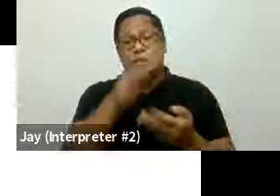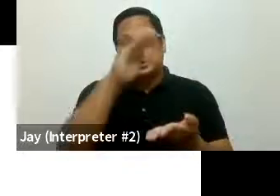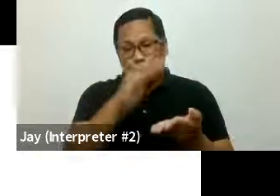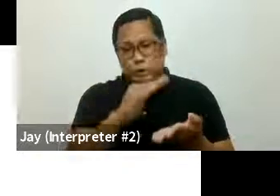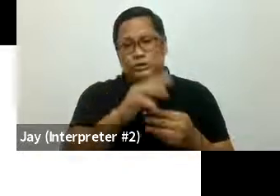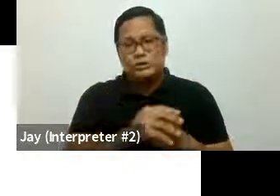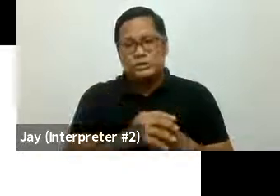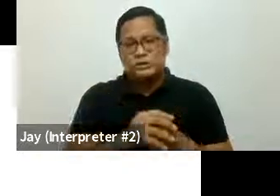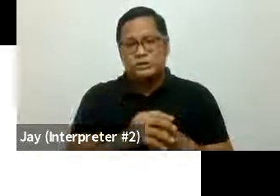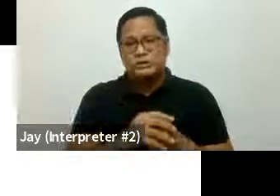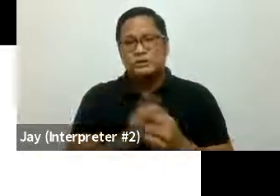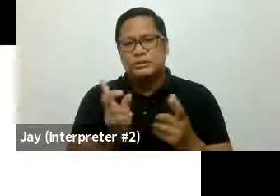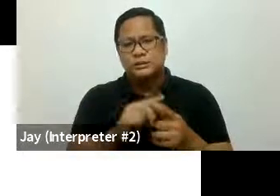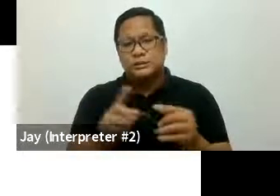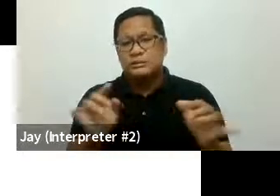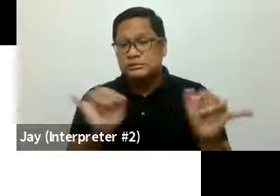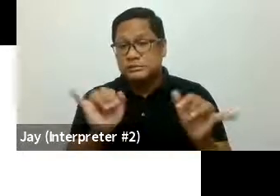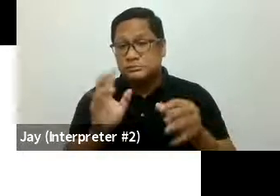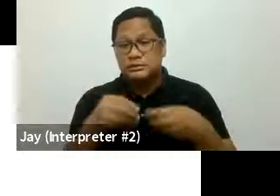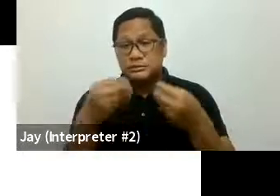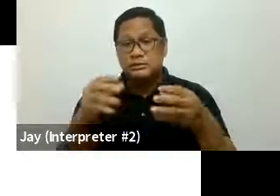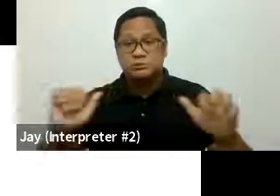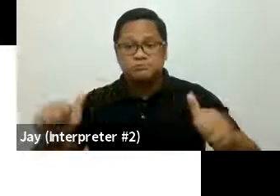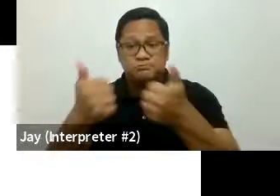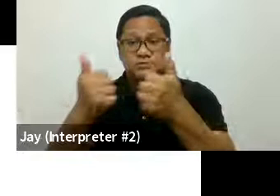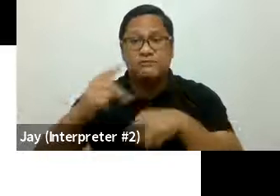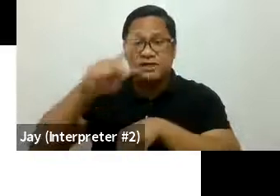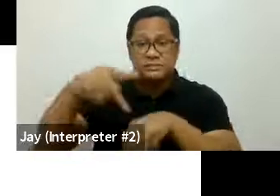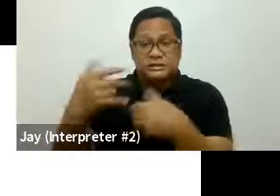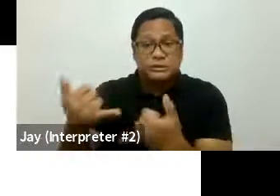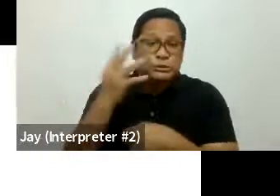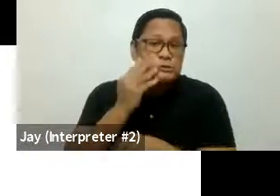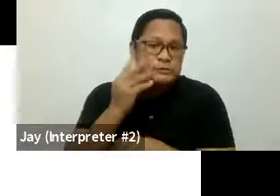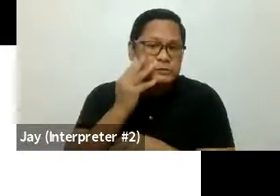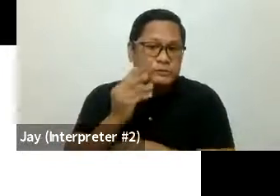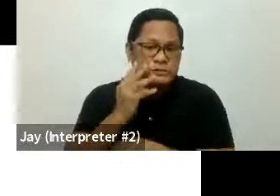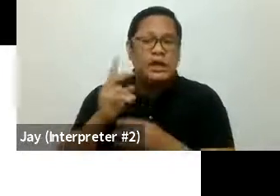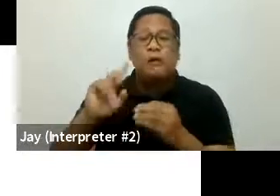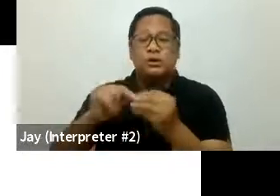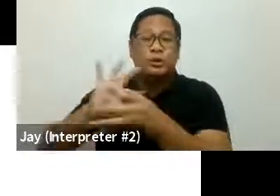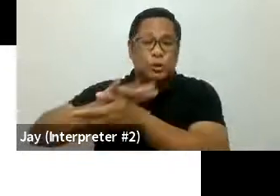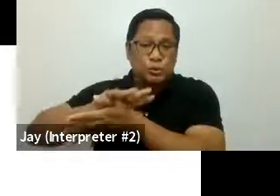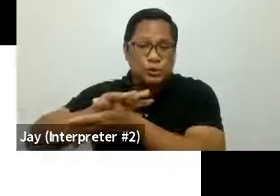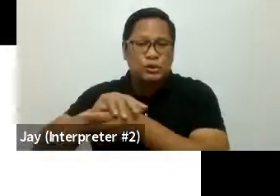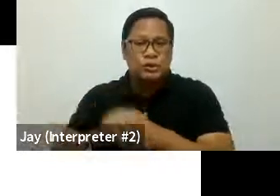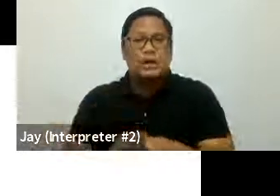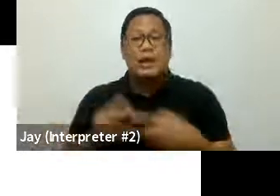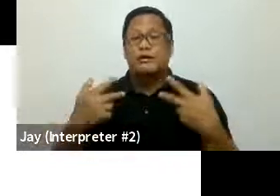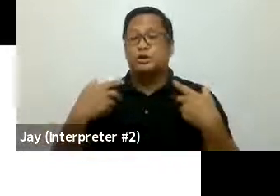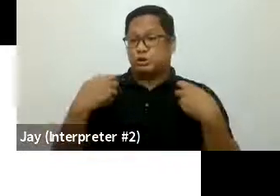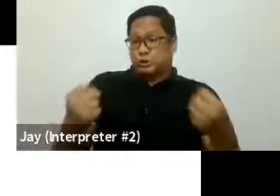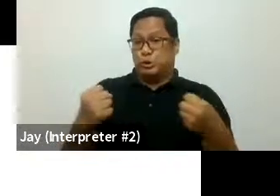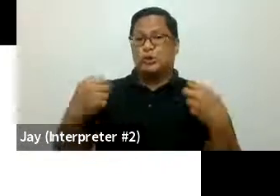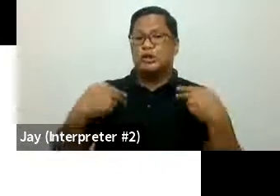course, something that, given the challenges that the Philippines is having right now in controlling COVID-19, strong health systems